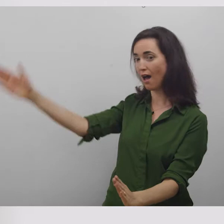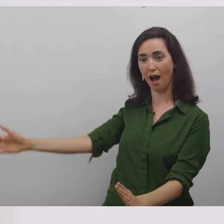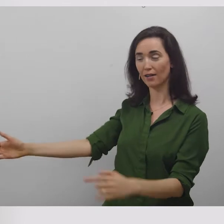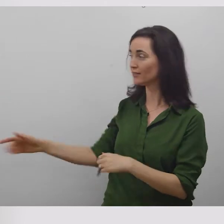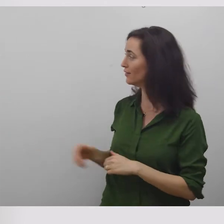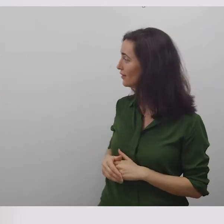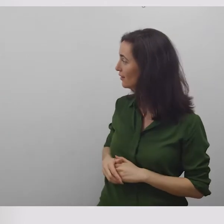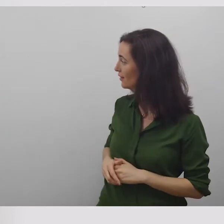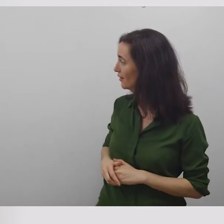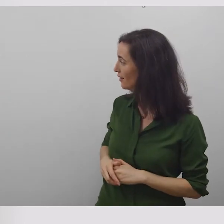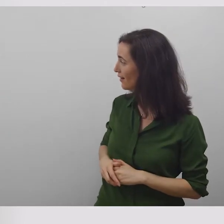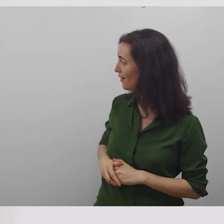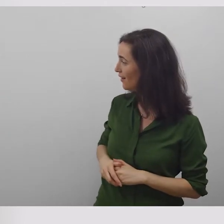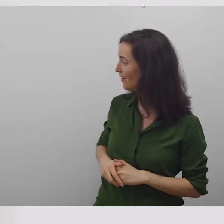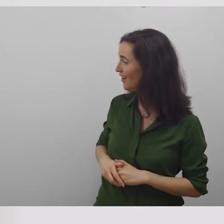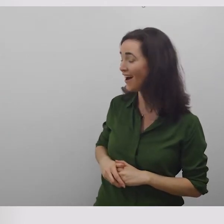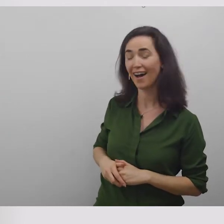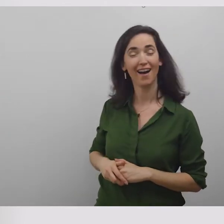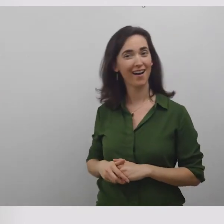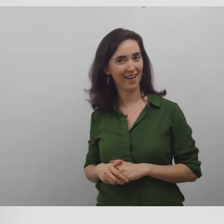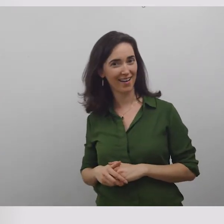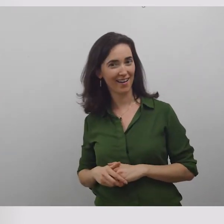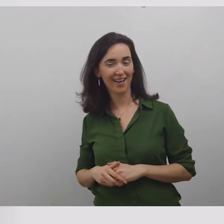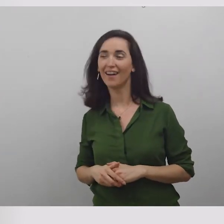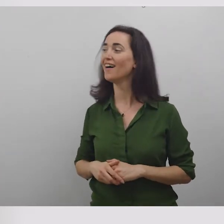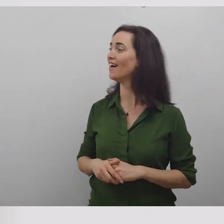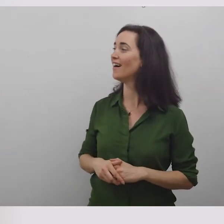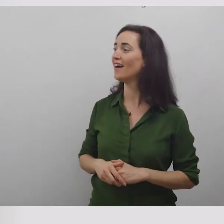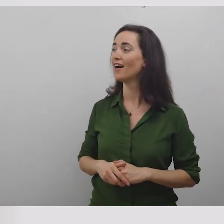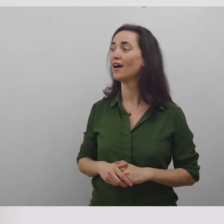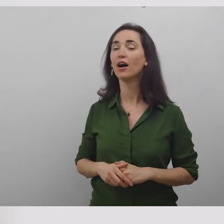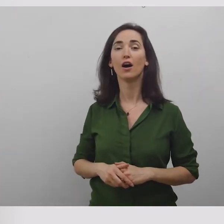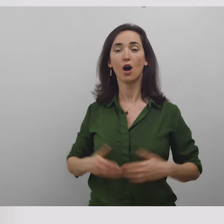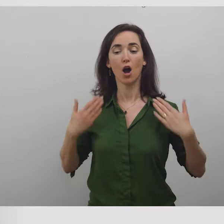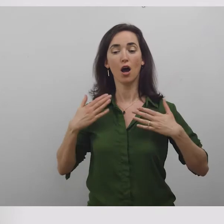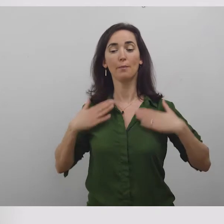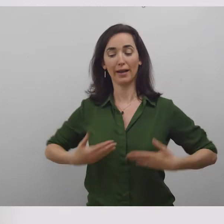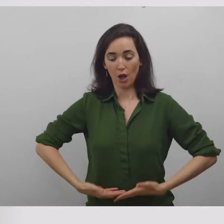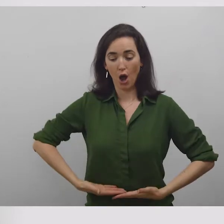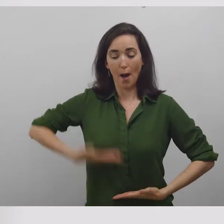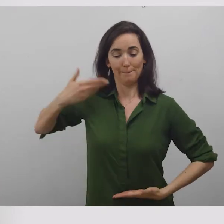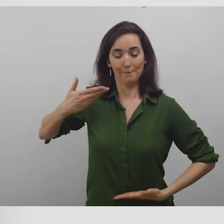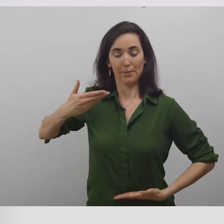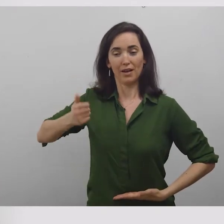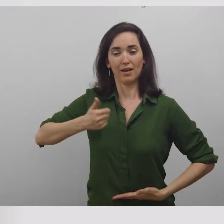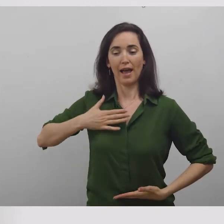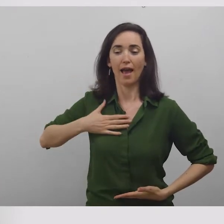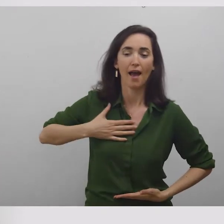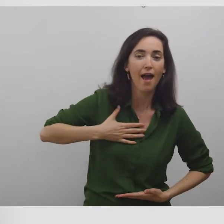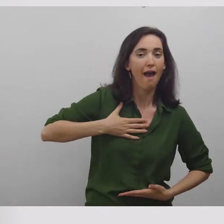side, A, B, C. And then we could do the same with our